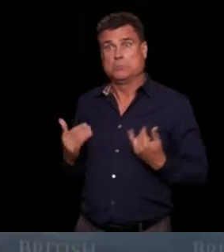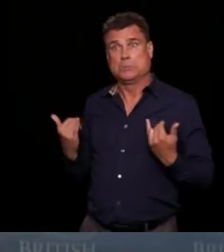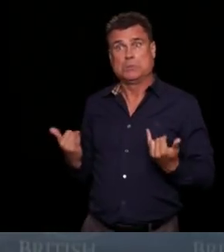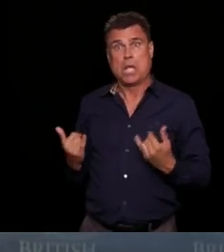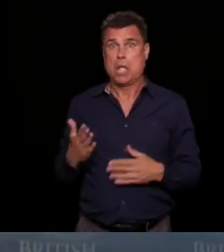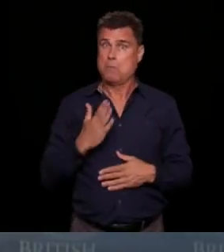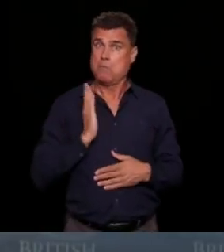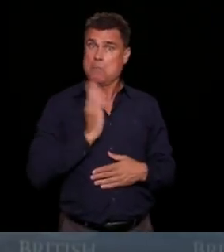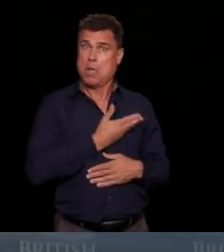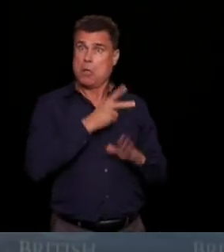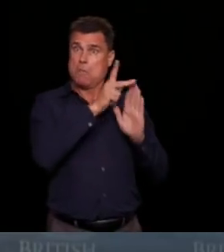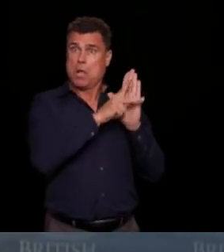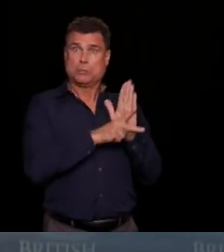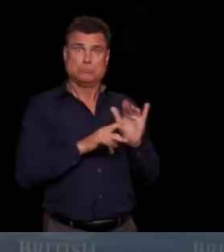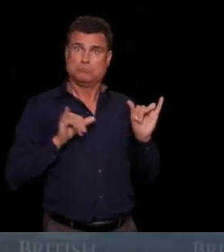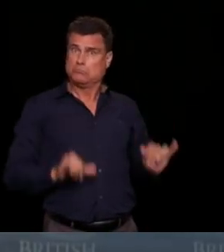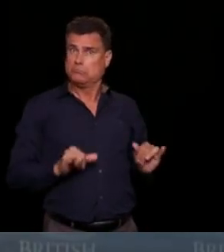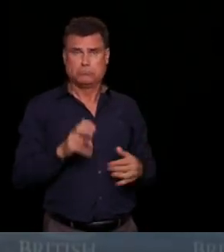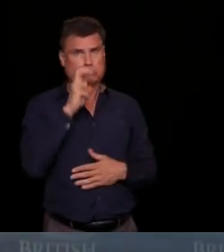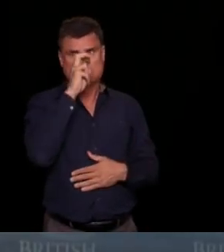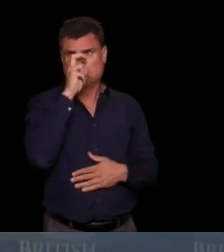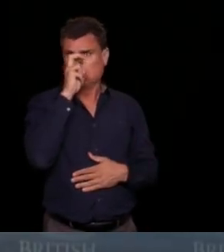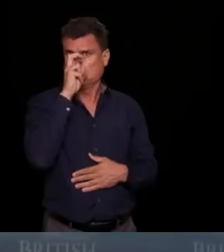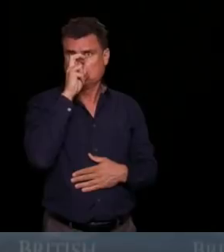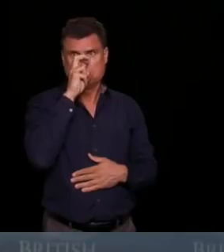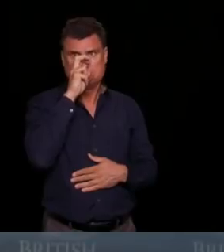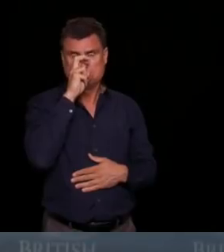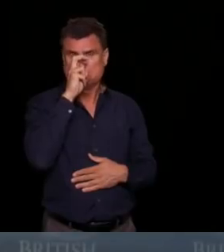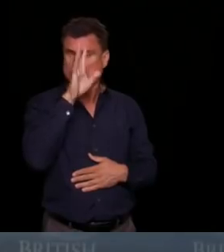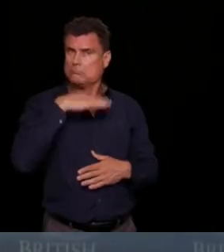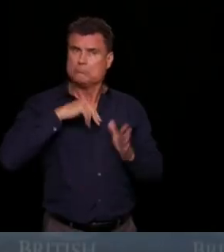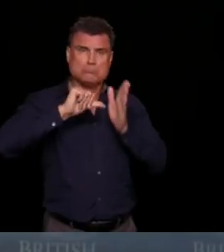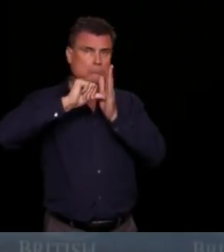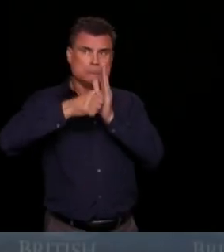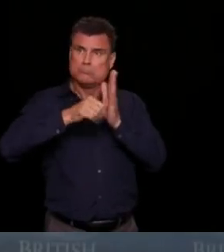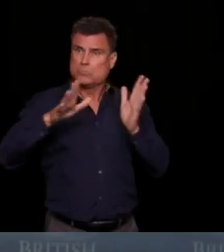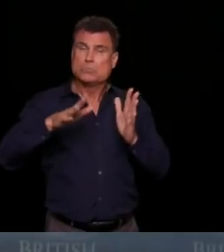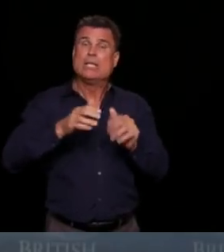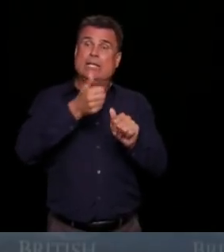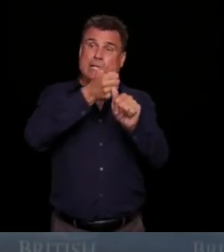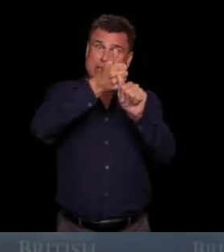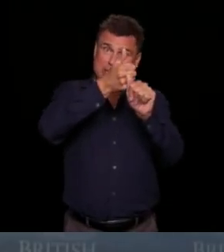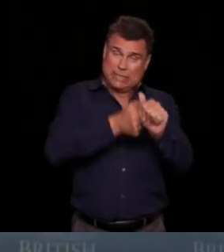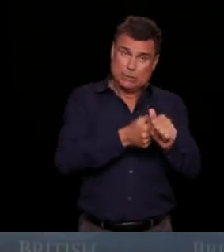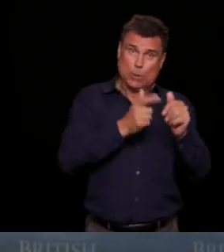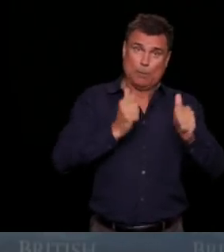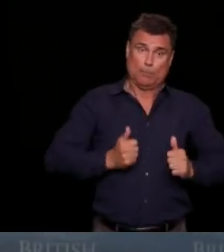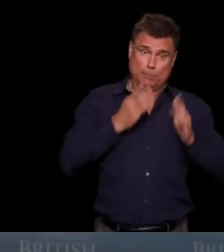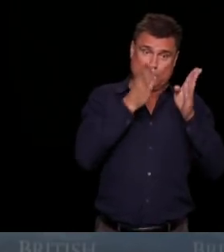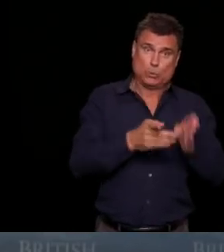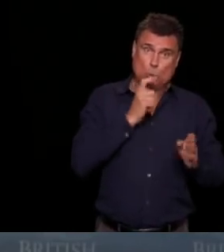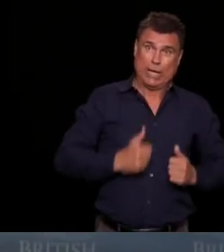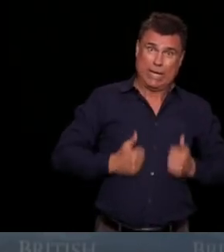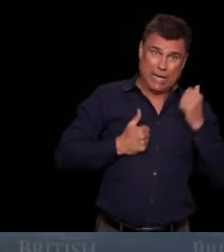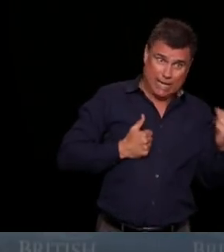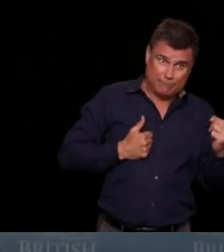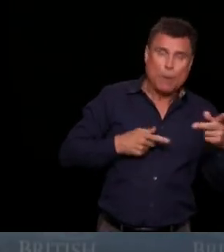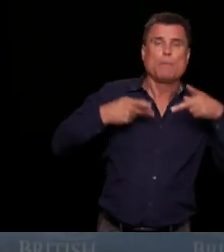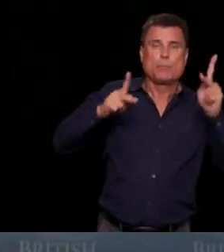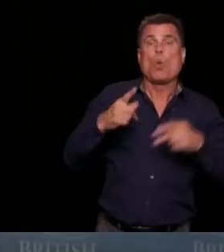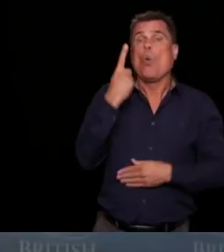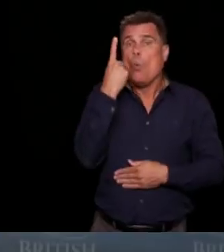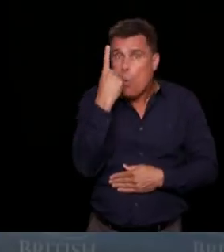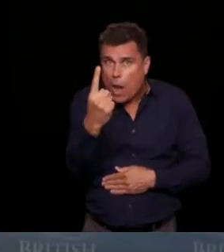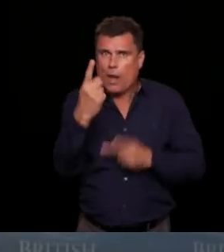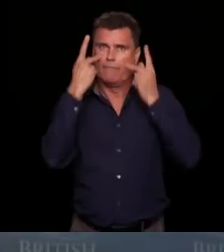now. Just to say what the practice guidelines are, Glenn, each senior will be allowed a designated visitor who will meet them in a designated visiting area at